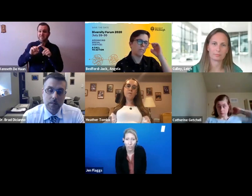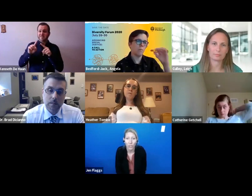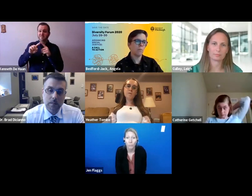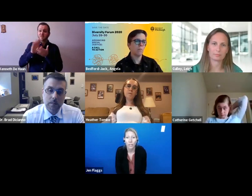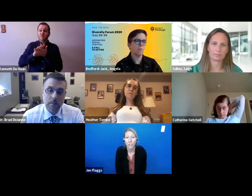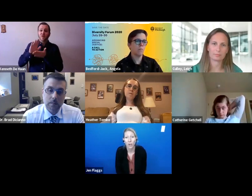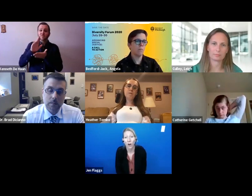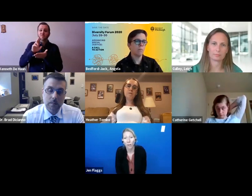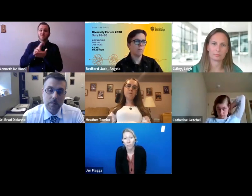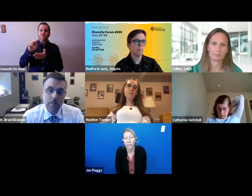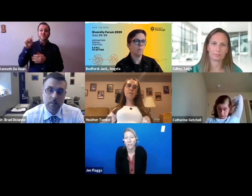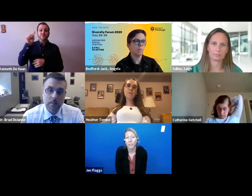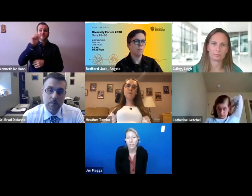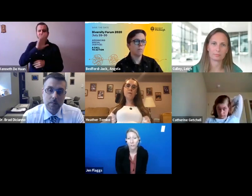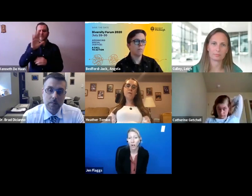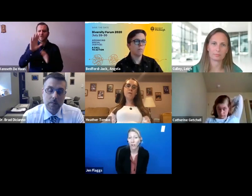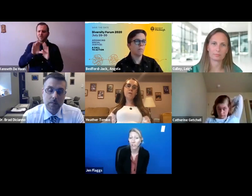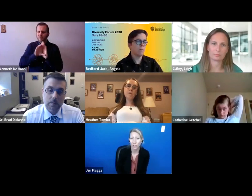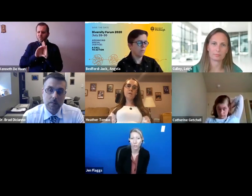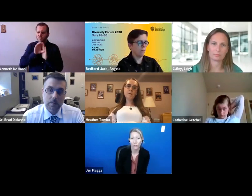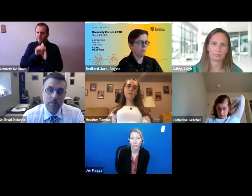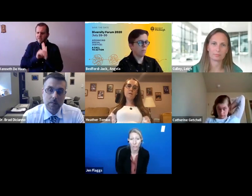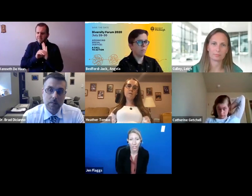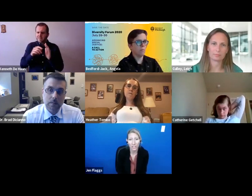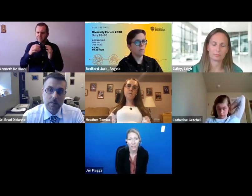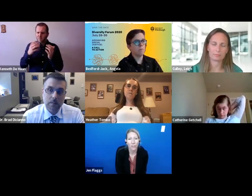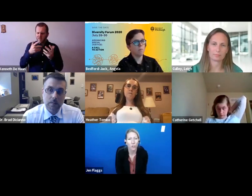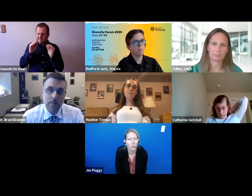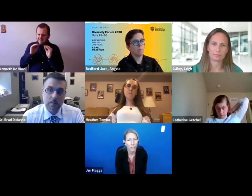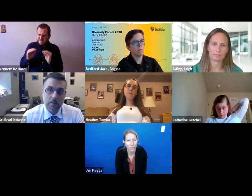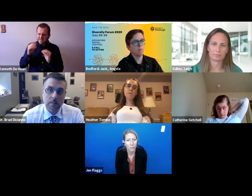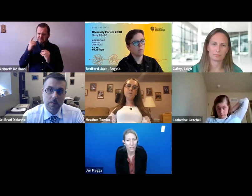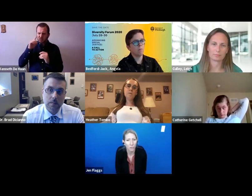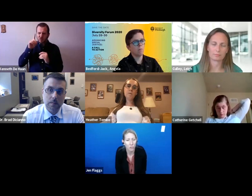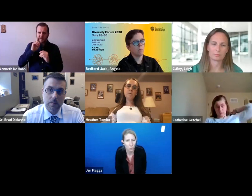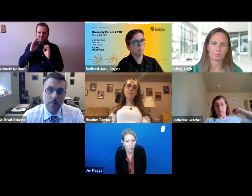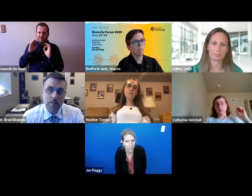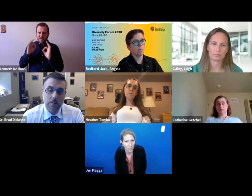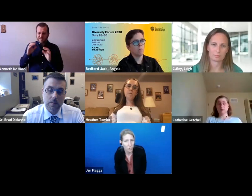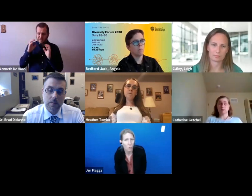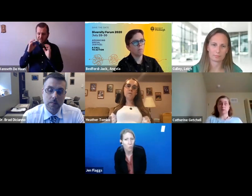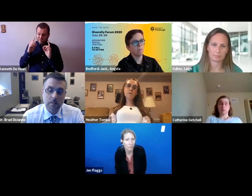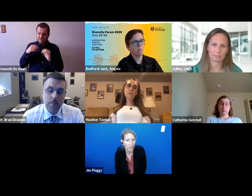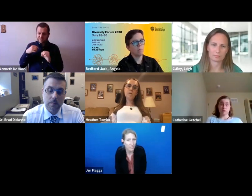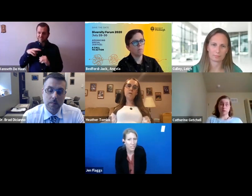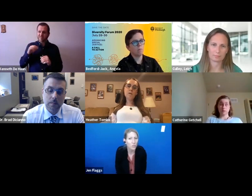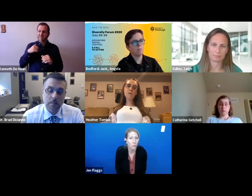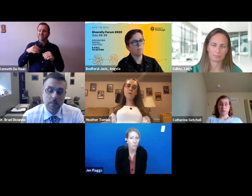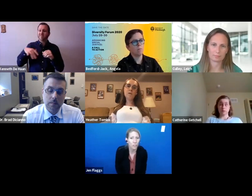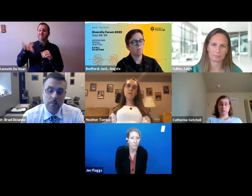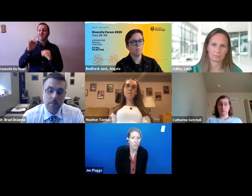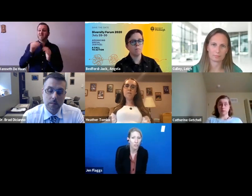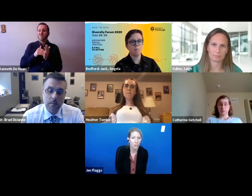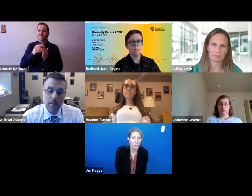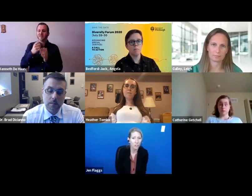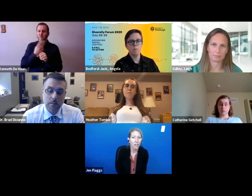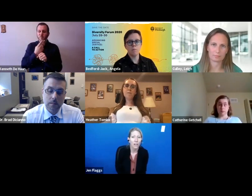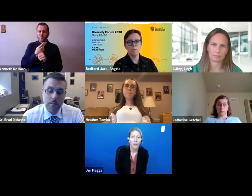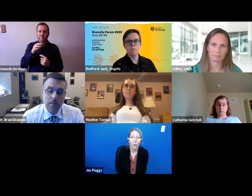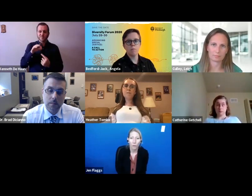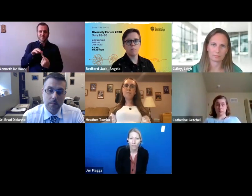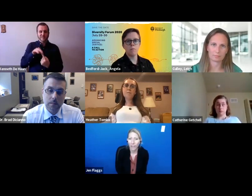classroom, because often different colleges and universities, their curriculum that they use to train teachers and what they teach for deaf